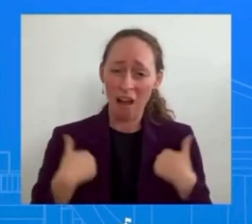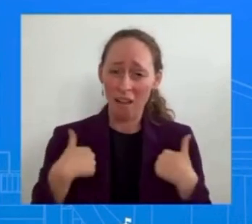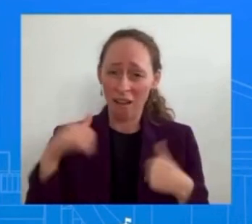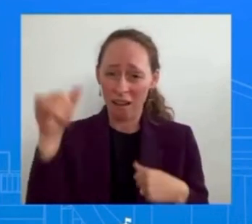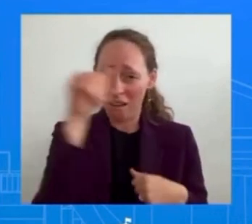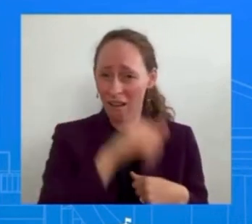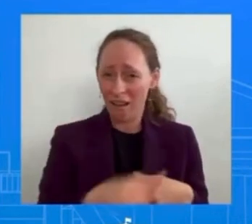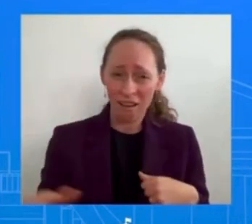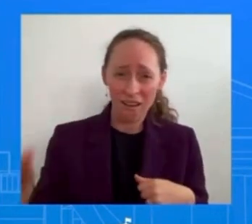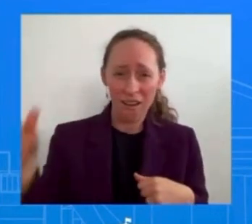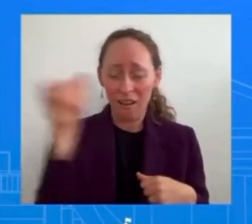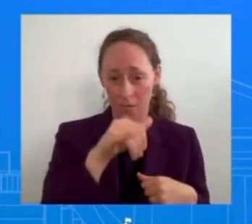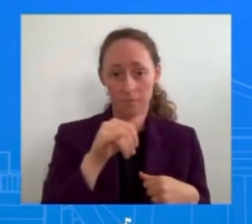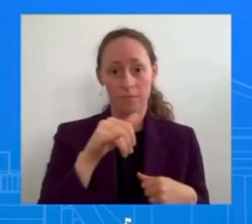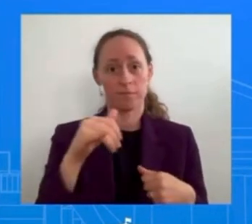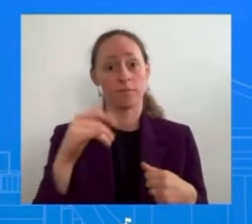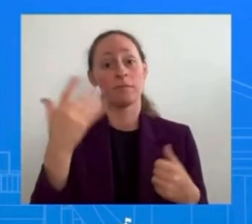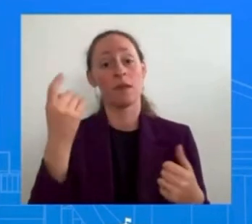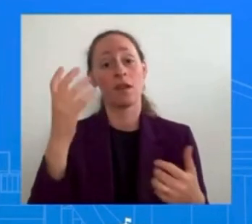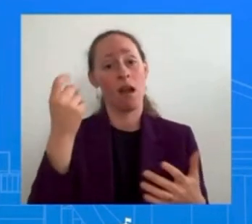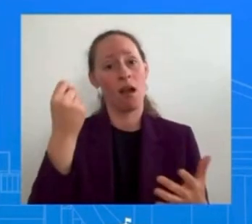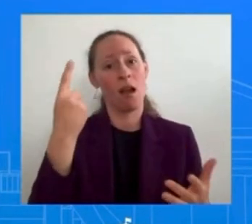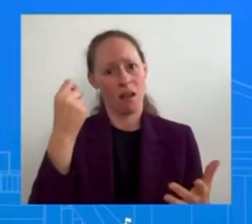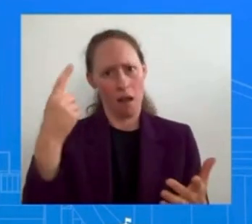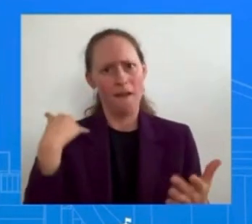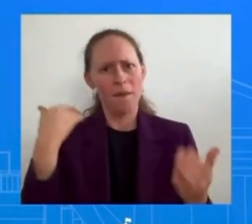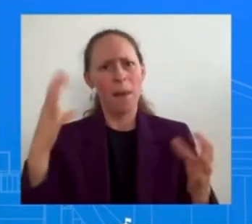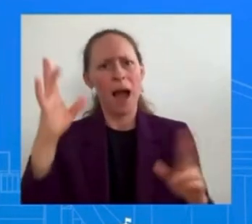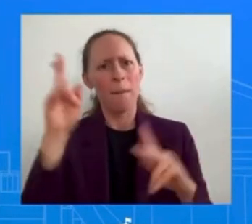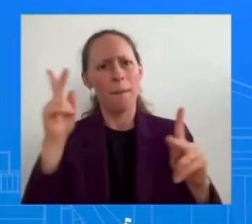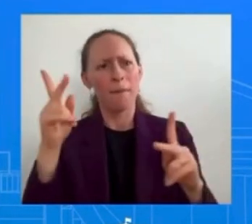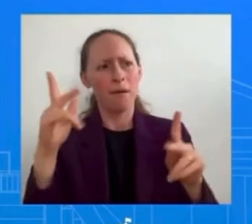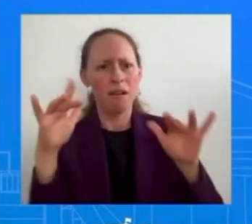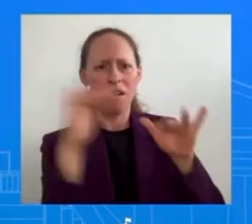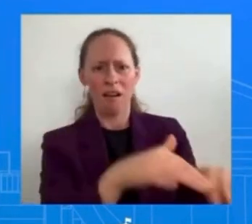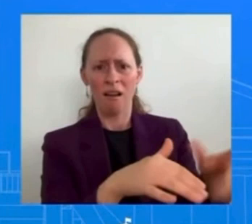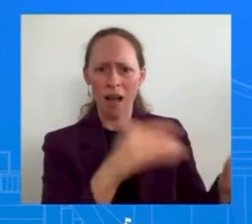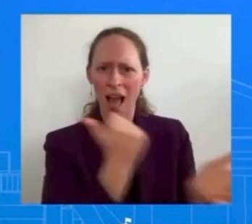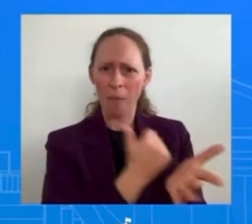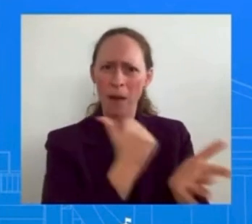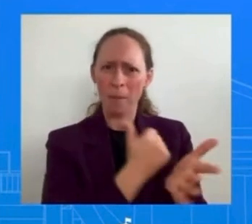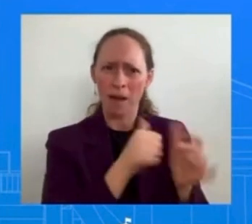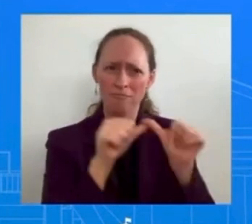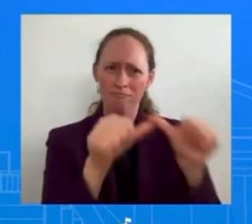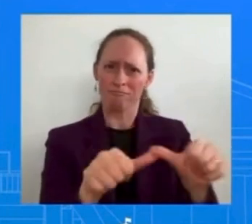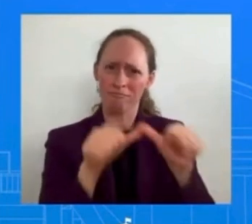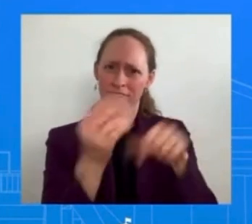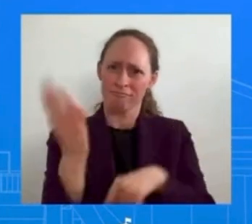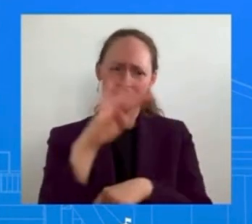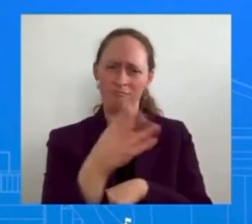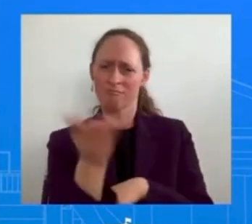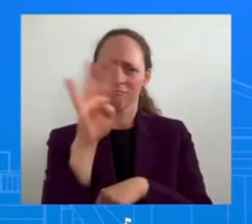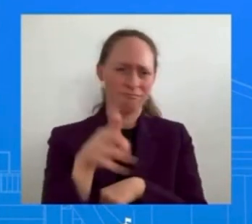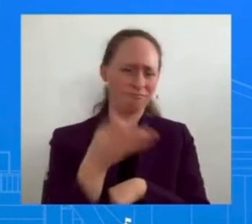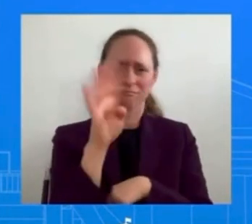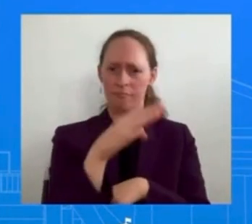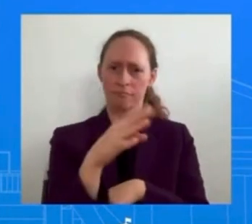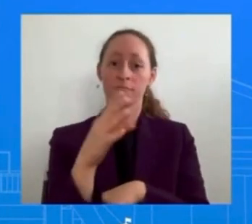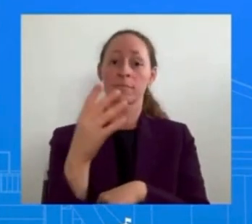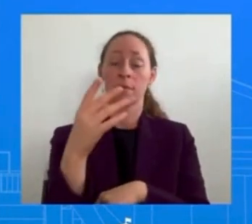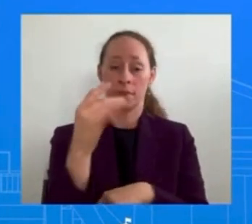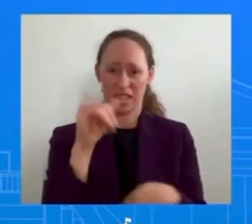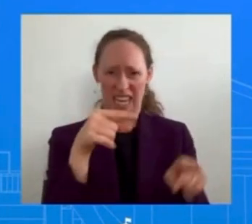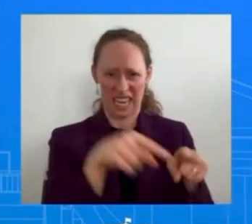state as soon as the fire started so we could continue to understand what resources were needed and help move them in. The Coast Guard